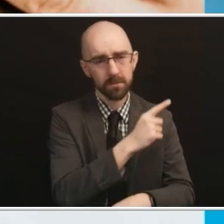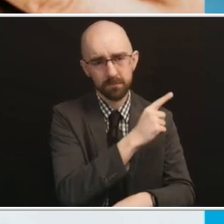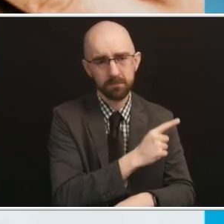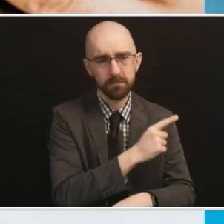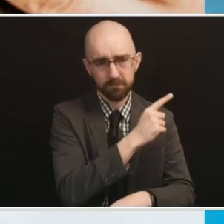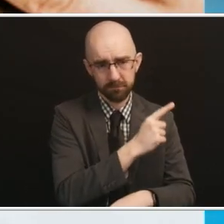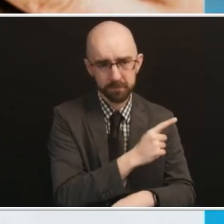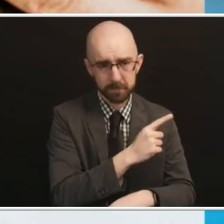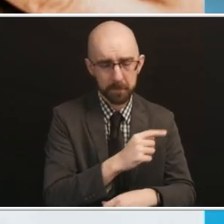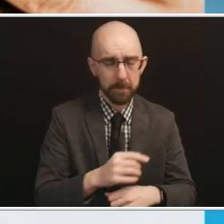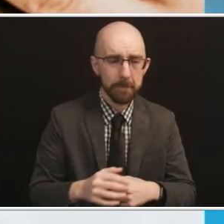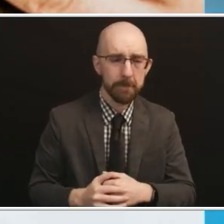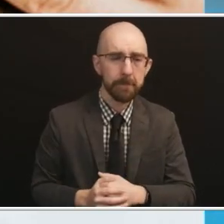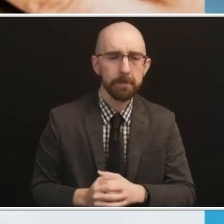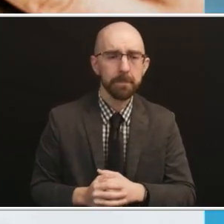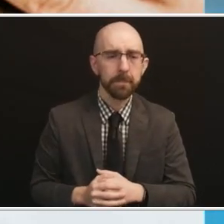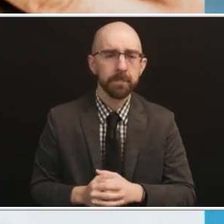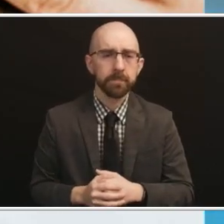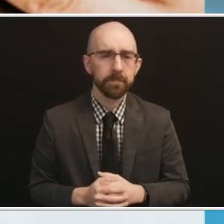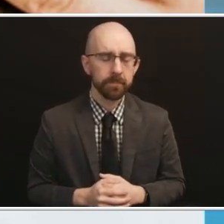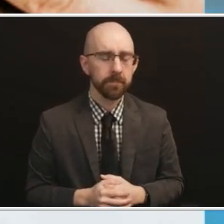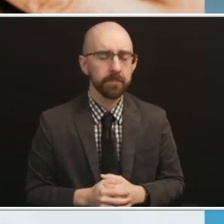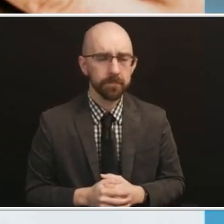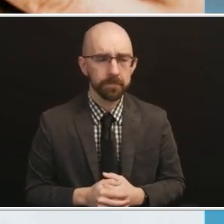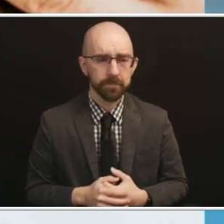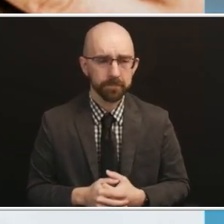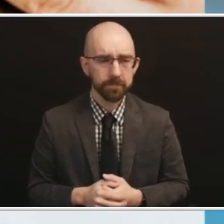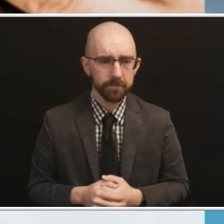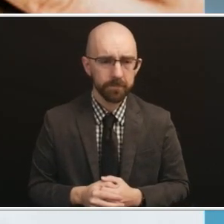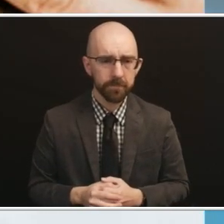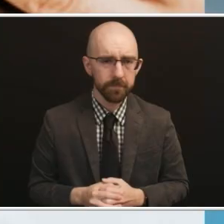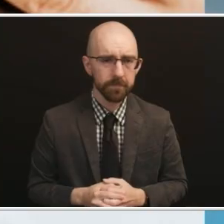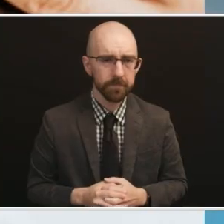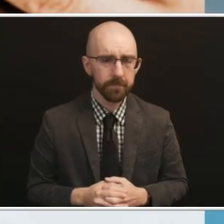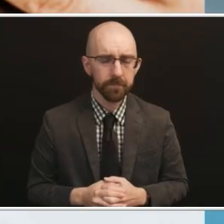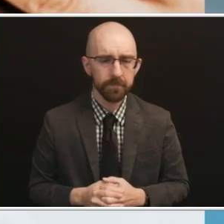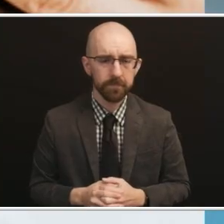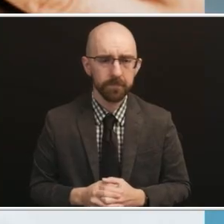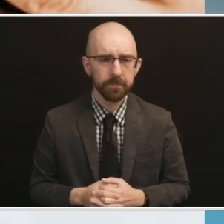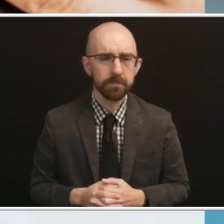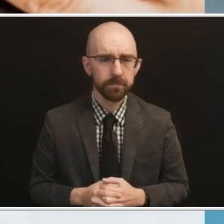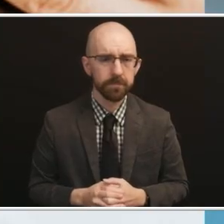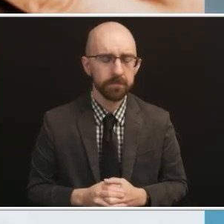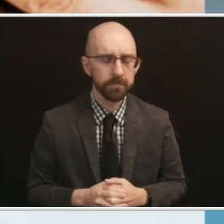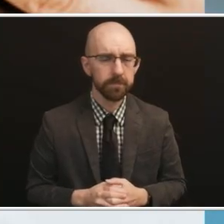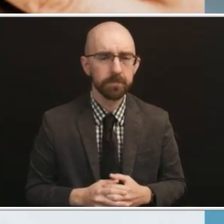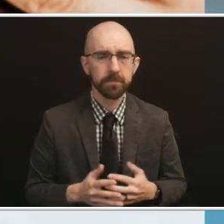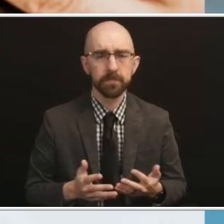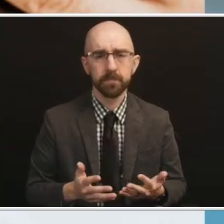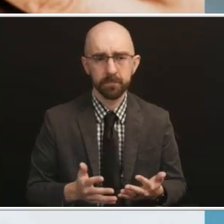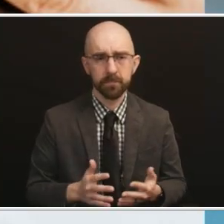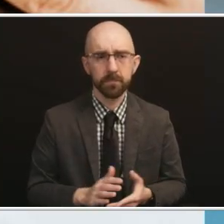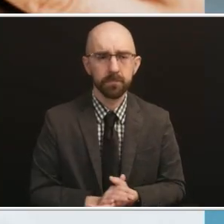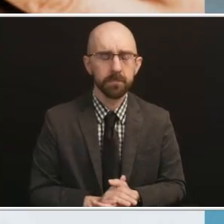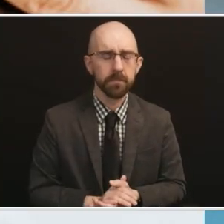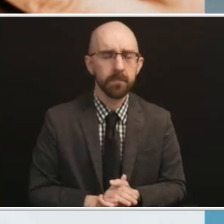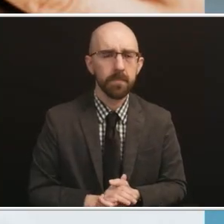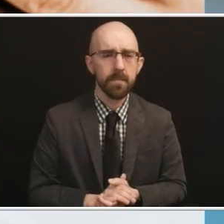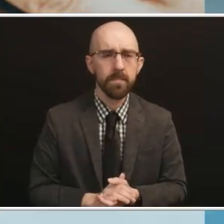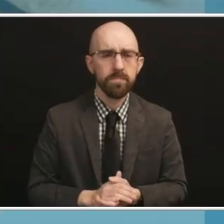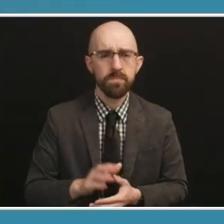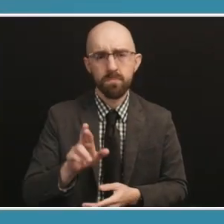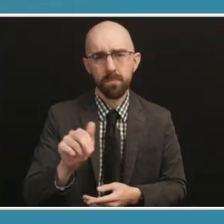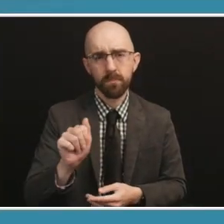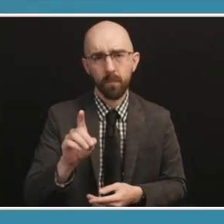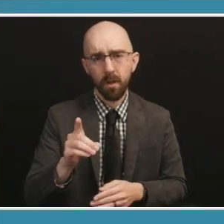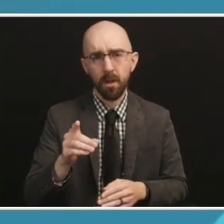YouTube or Facebook, and you'll find all the links on how you can connect with us in real time on your screen. Brad, going back